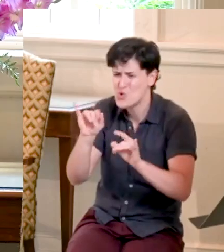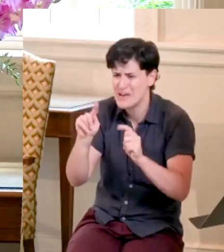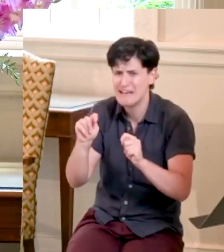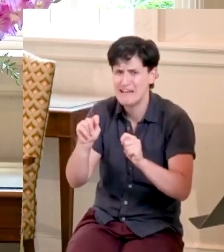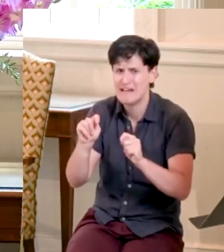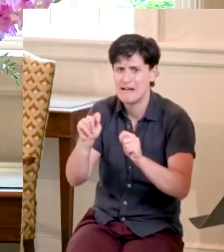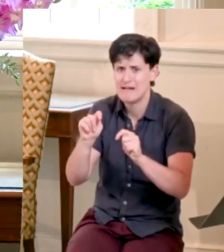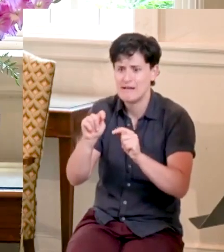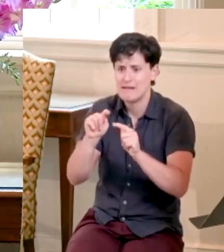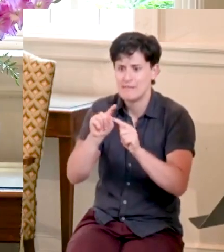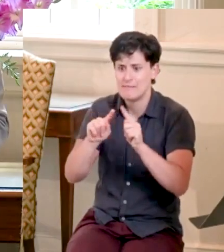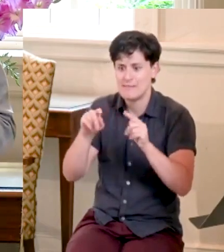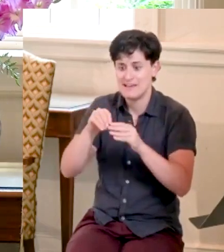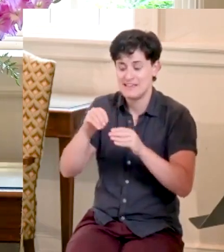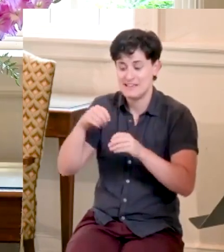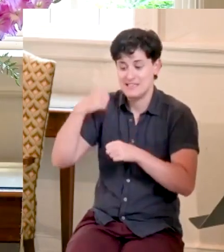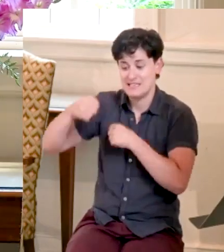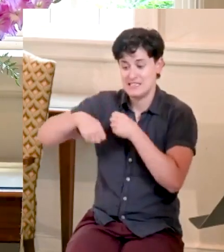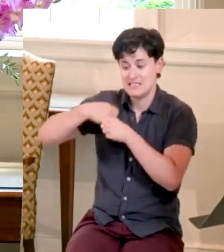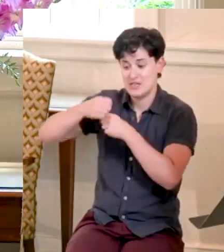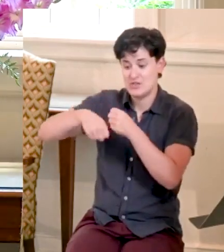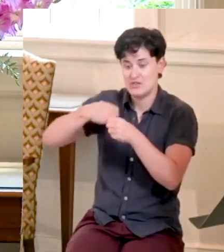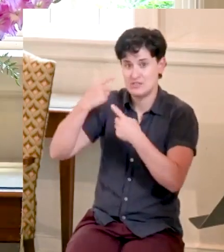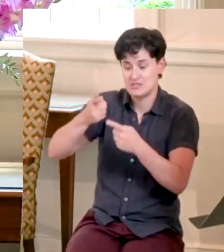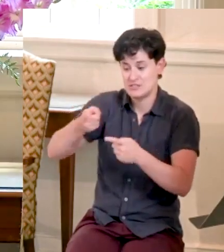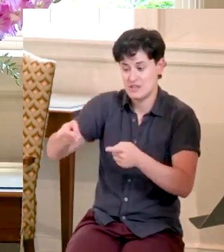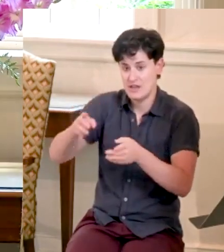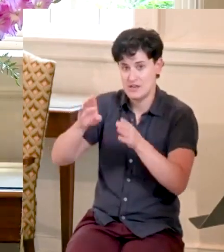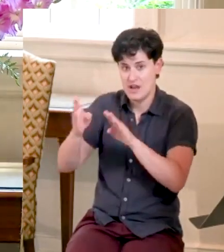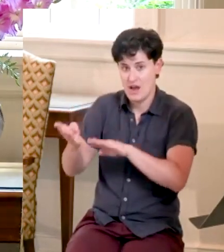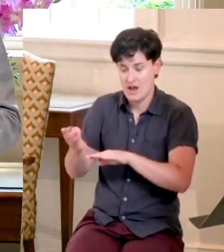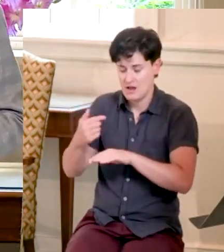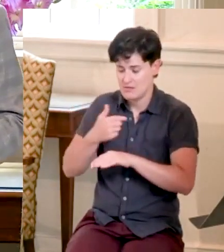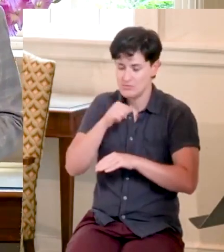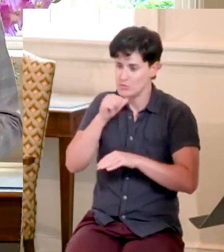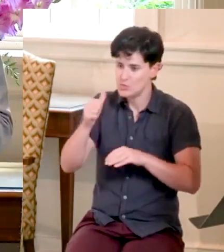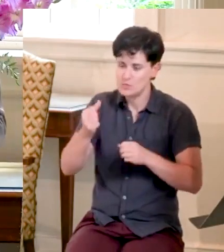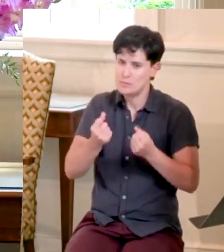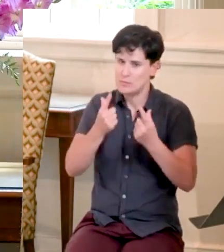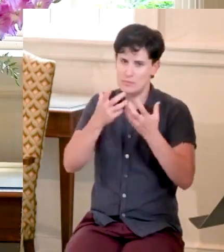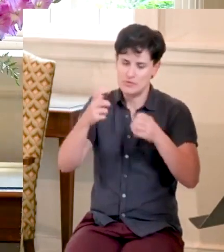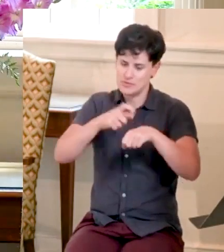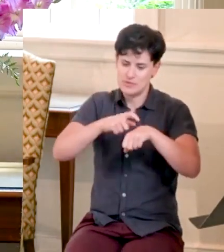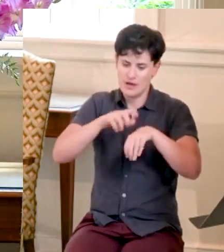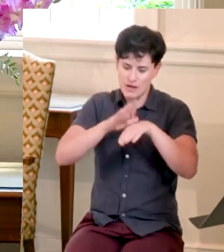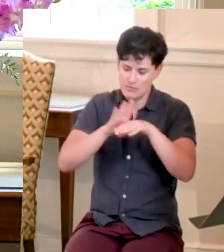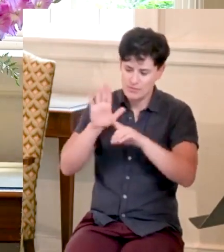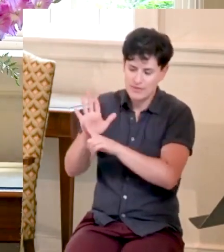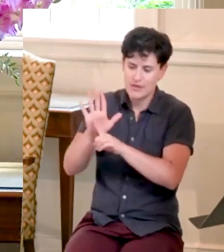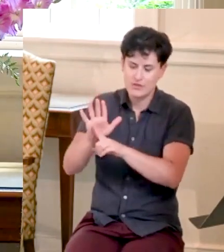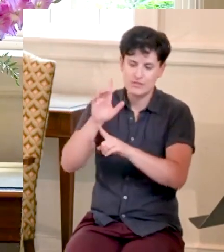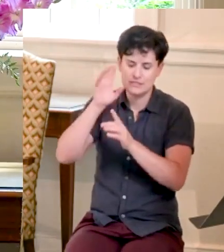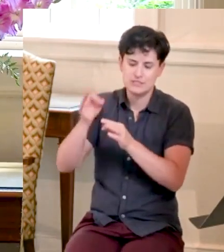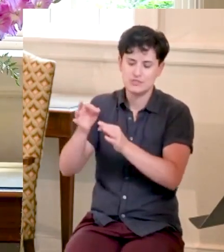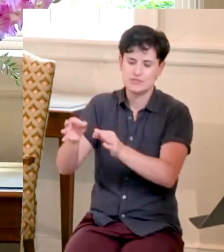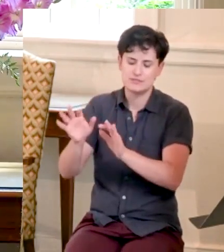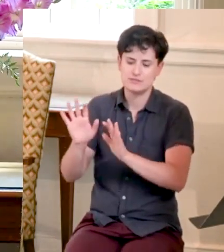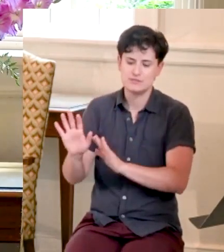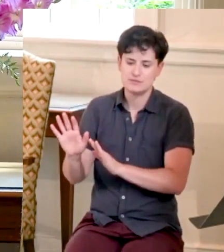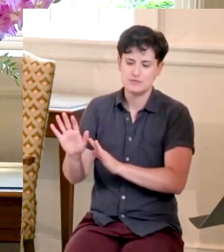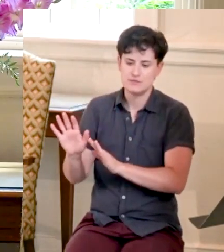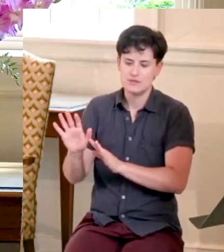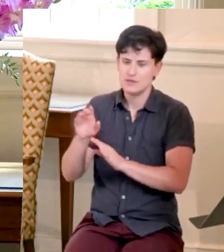But in the years since they've been gone, I don't spend much time dwelling on the decisions they made